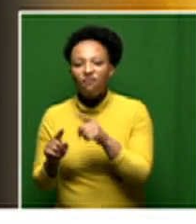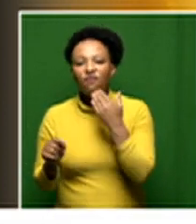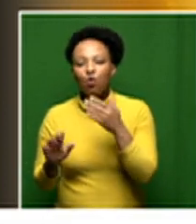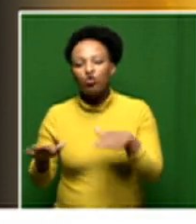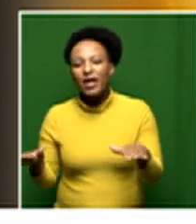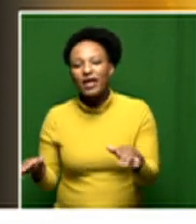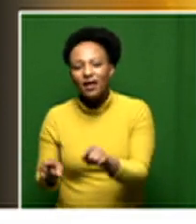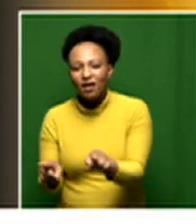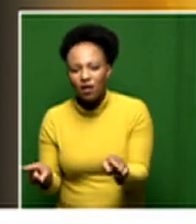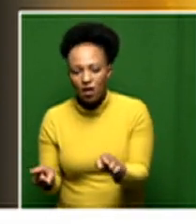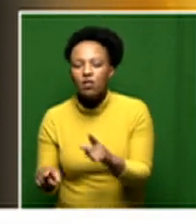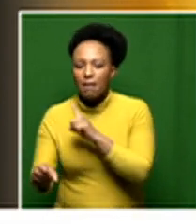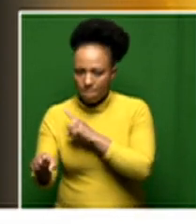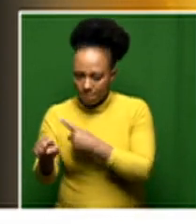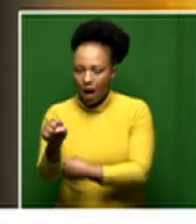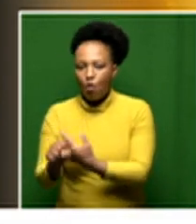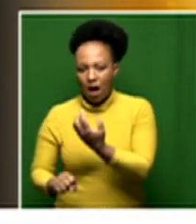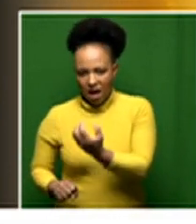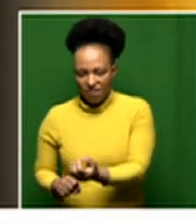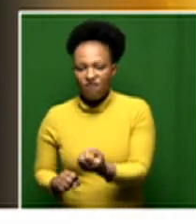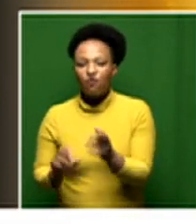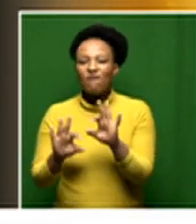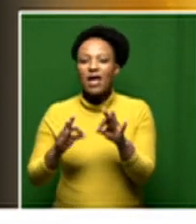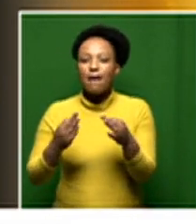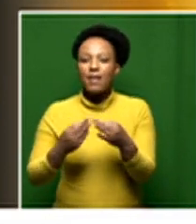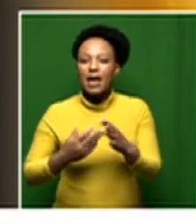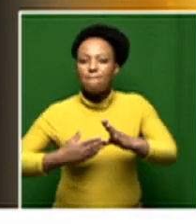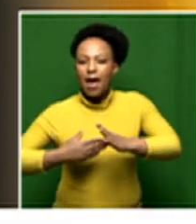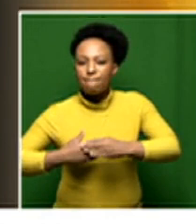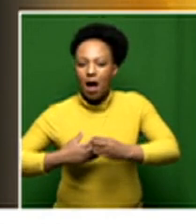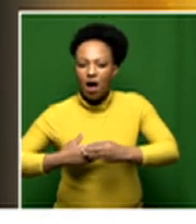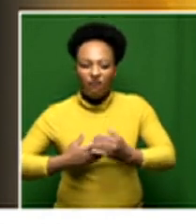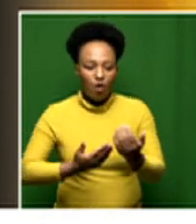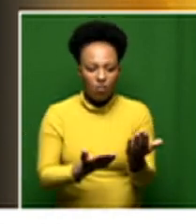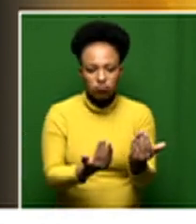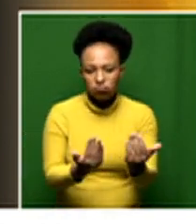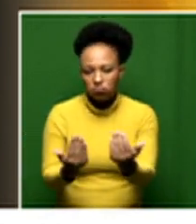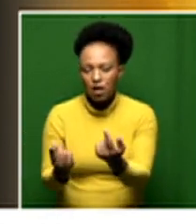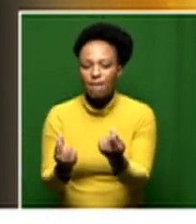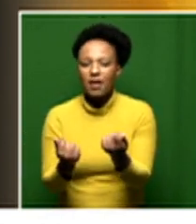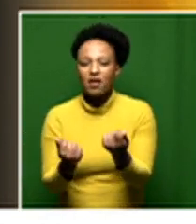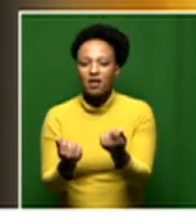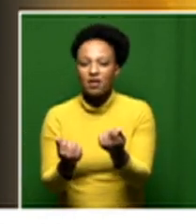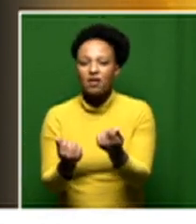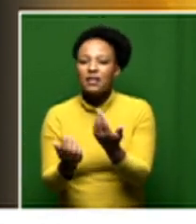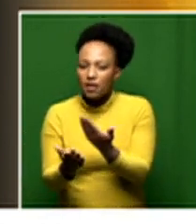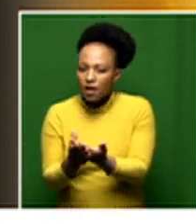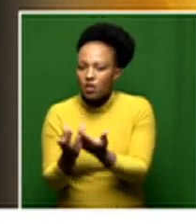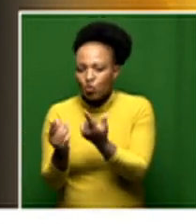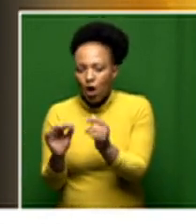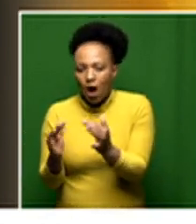better powers to deal with relatives and others. And it can do that in two